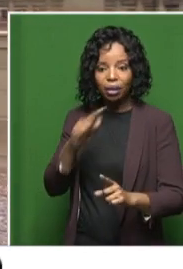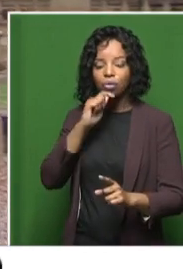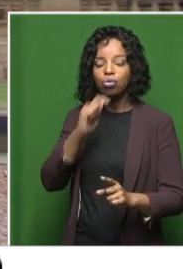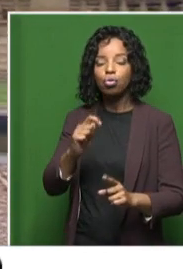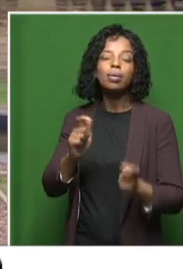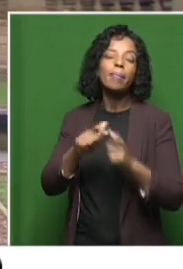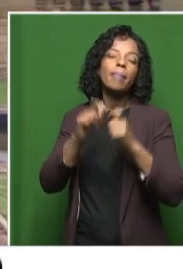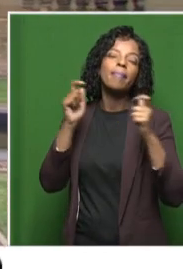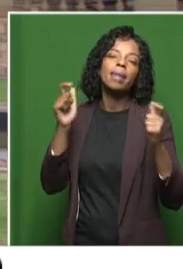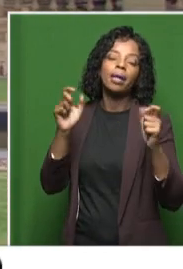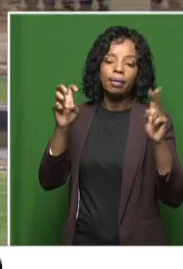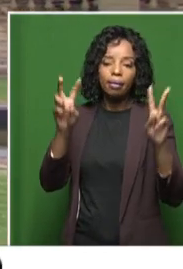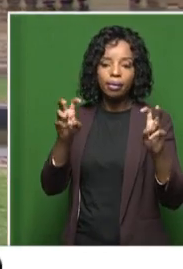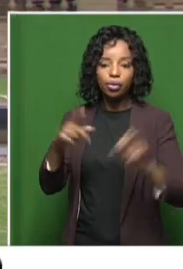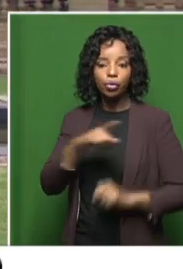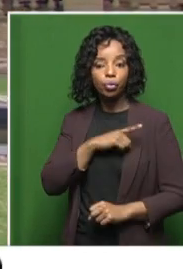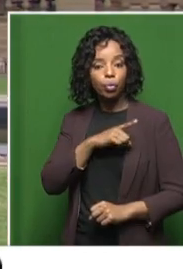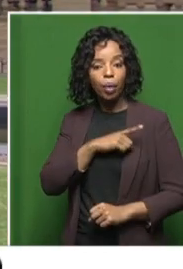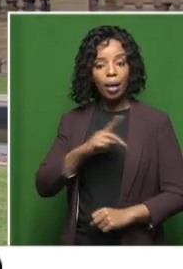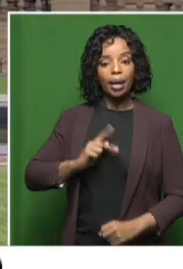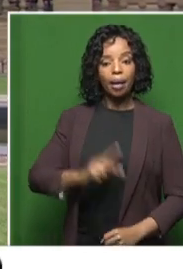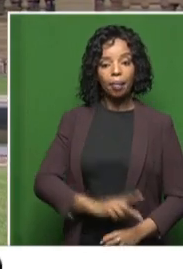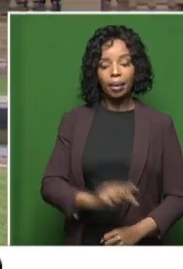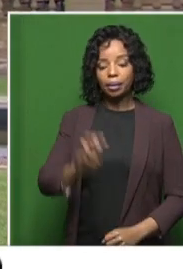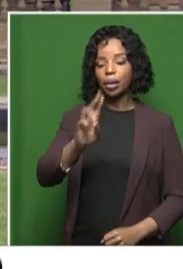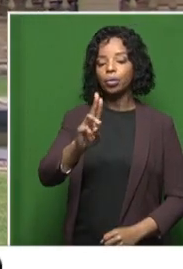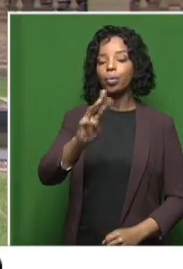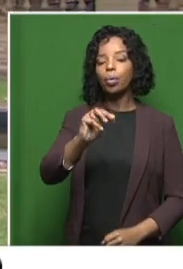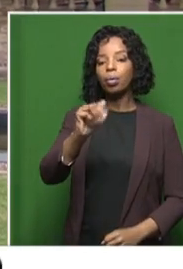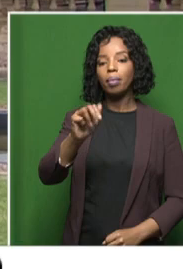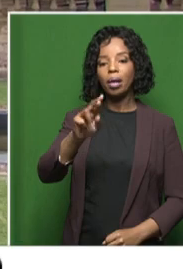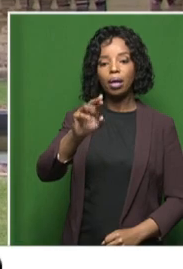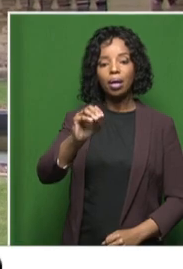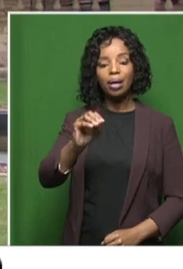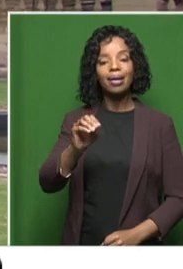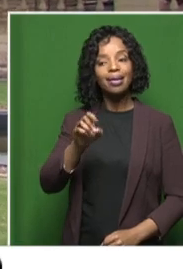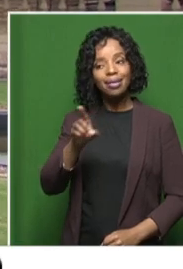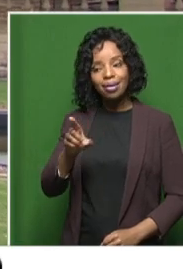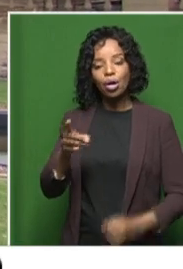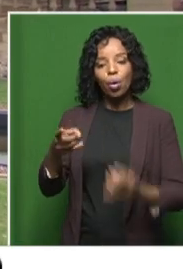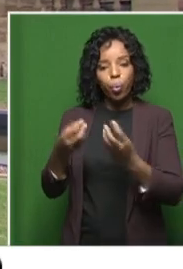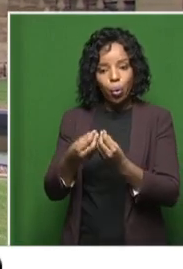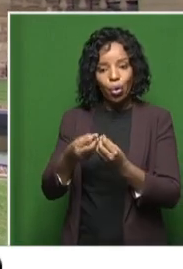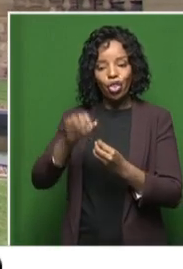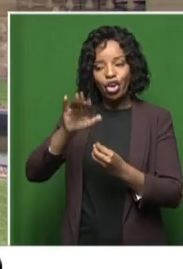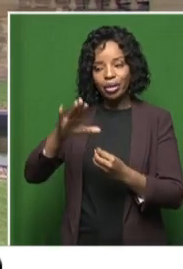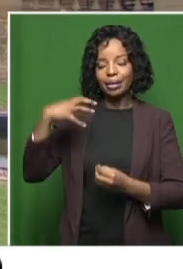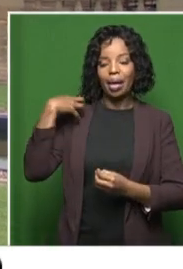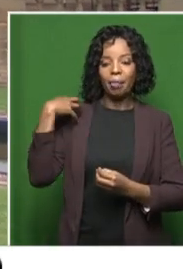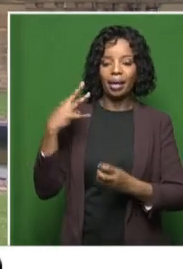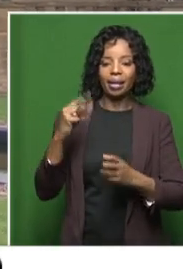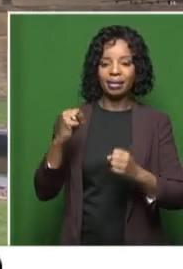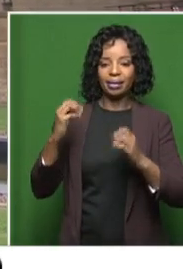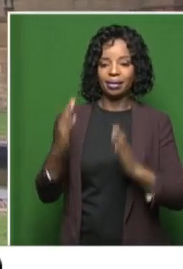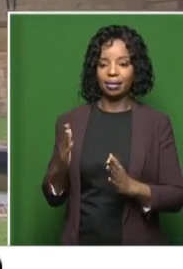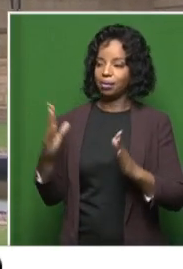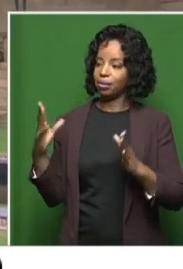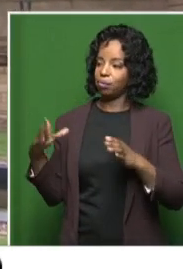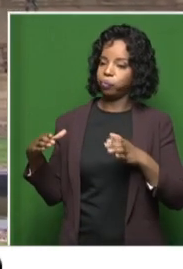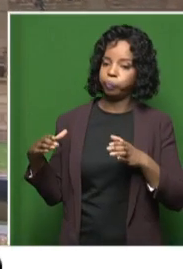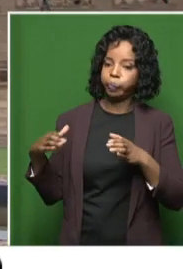big issue because President Embaló survived a coup alongside his cabinet. But also in the main, the issue